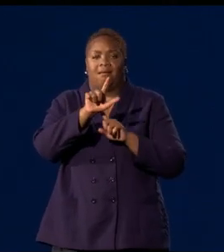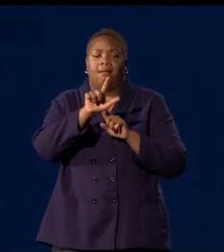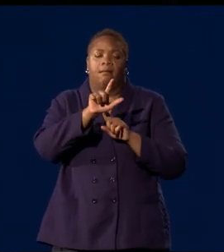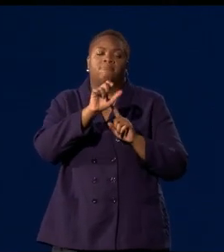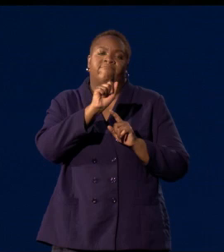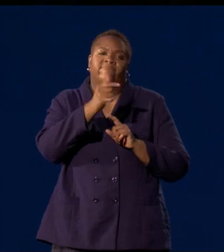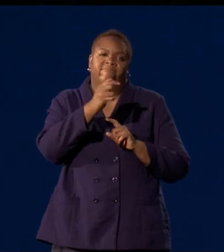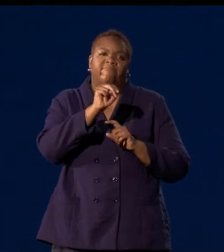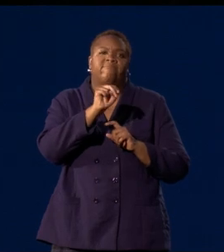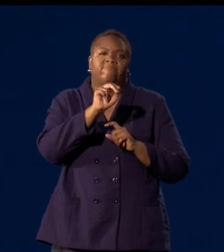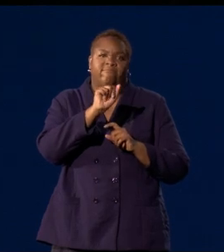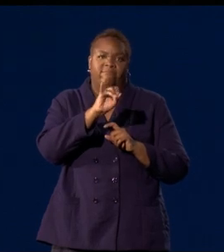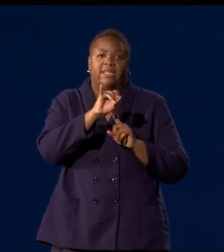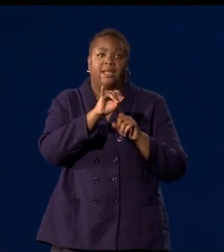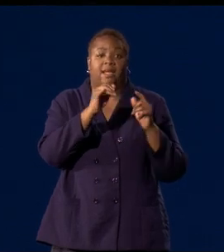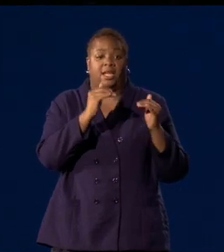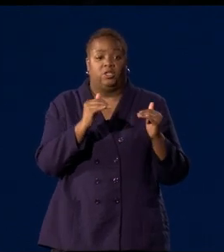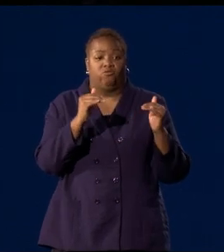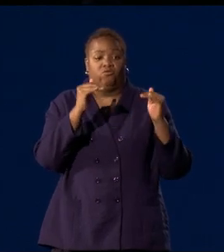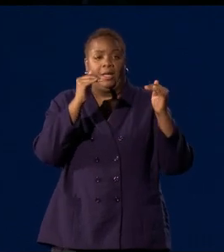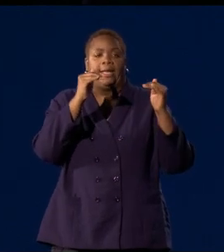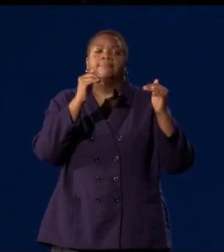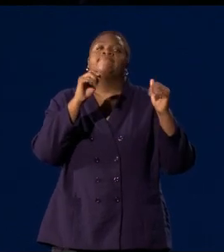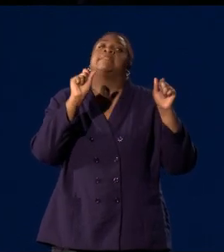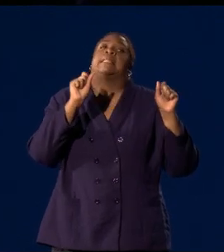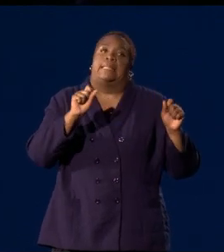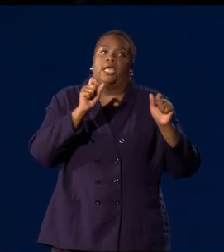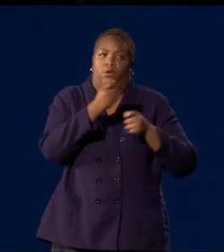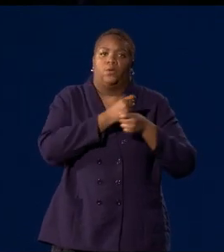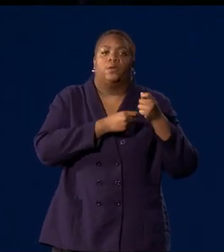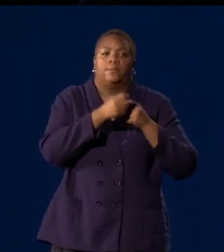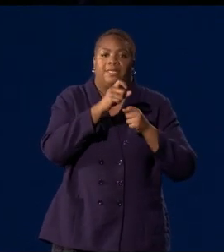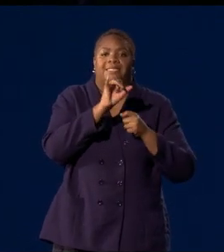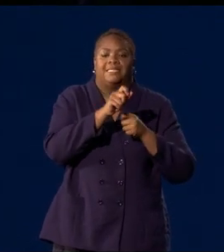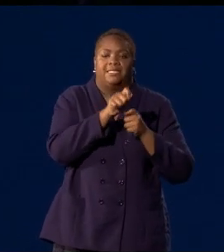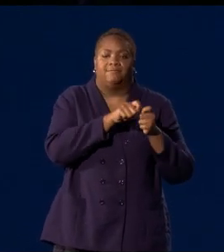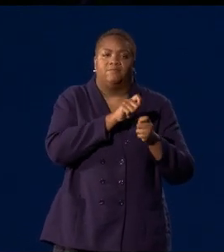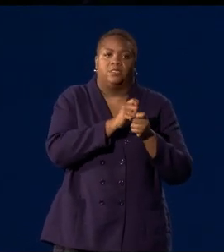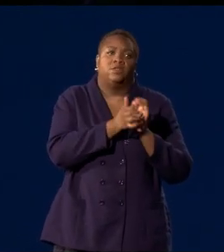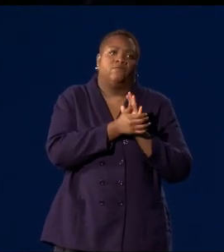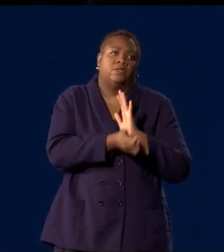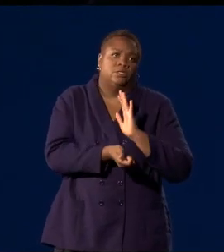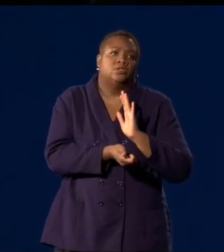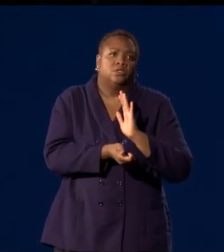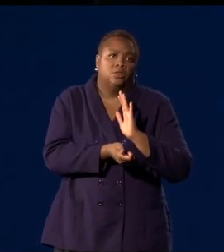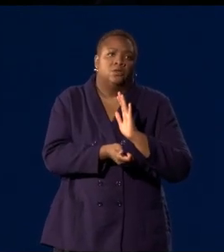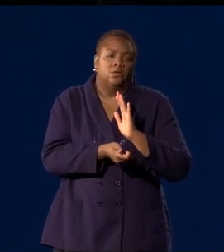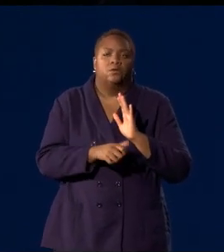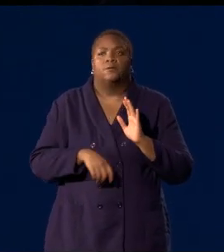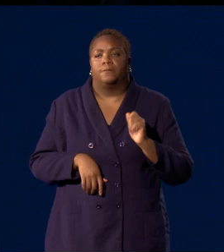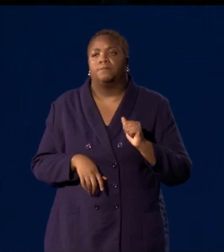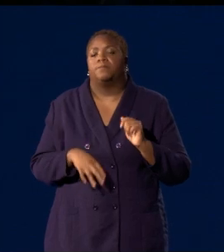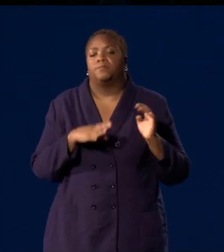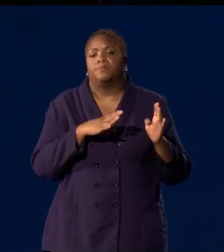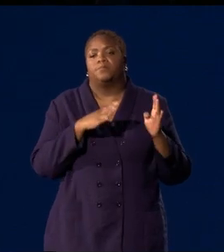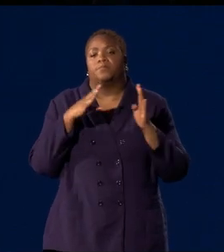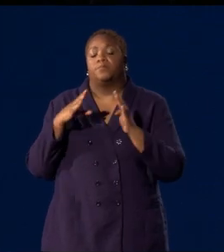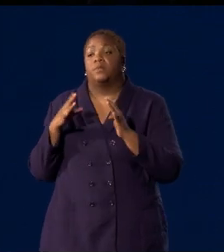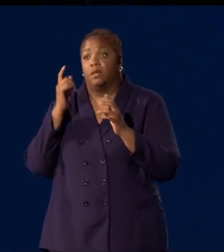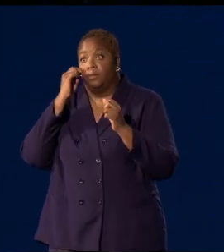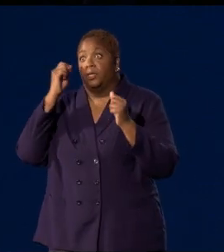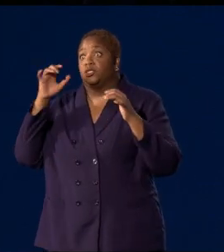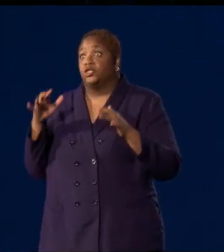as, you know, or rated as likely to replace that particular skill being performed by humans, whereas